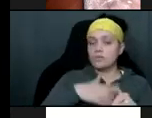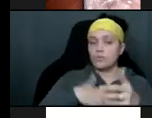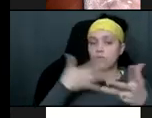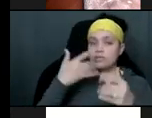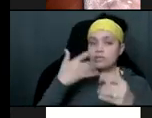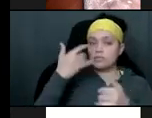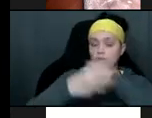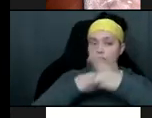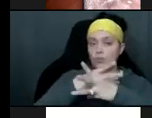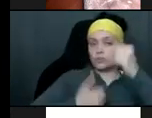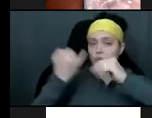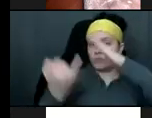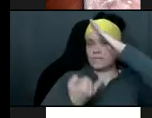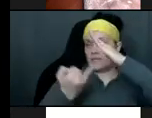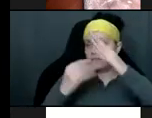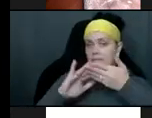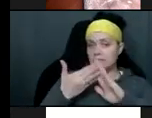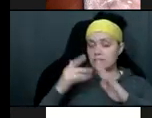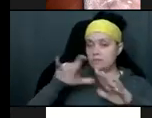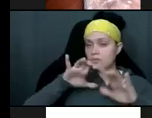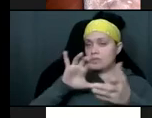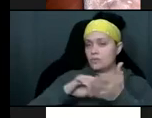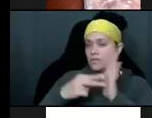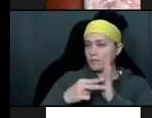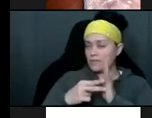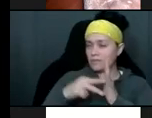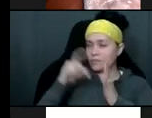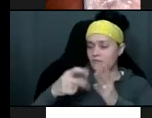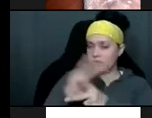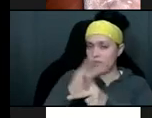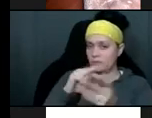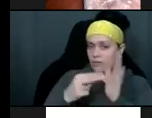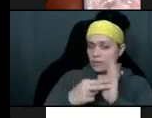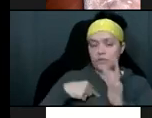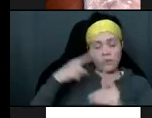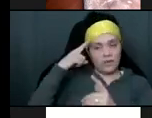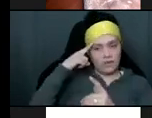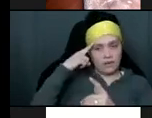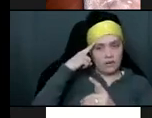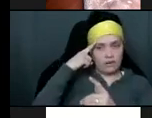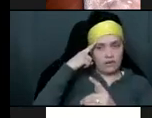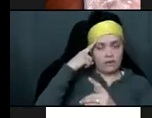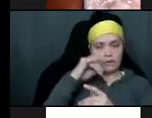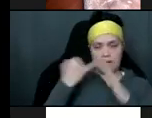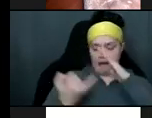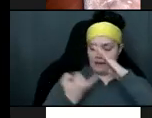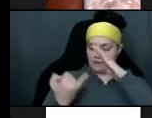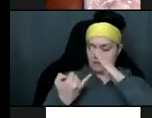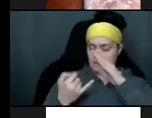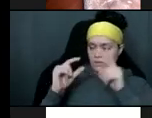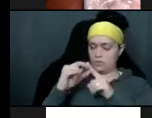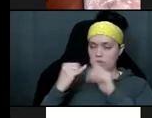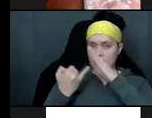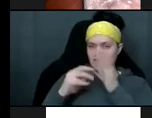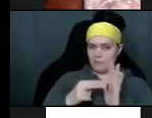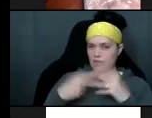city? To do that, we have to define our terminology. So I thought about isolated. What could that mean?